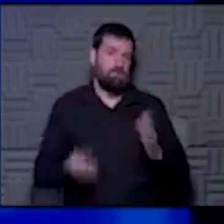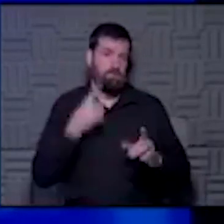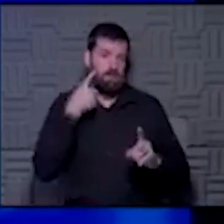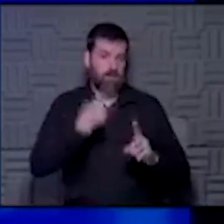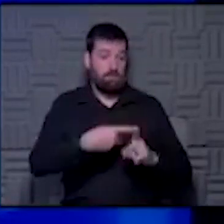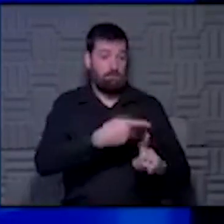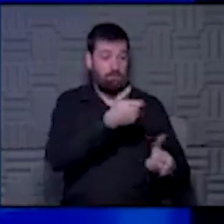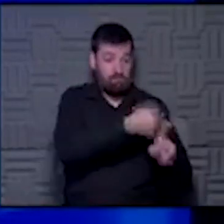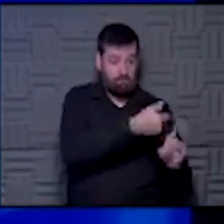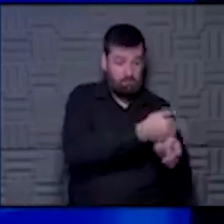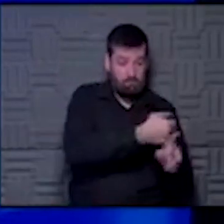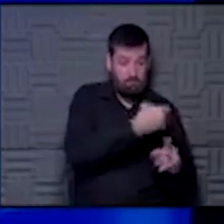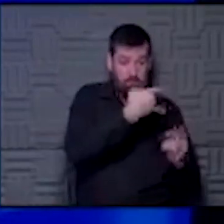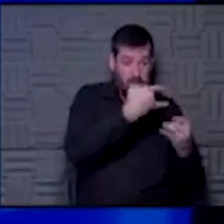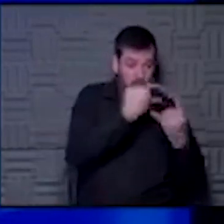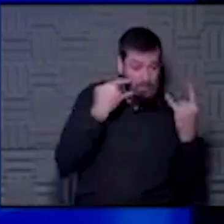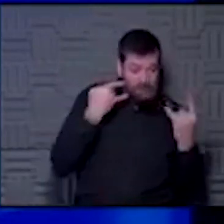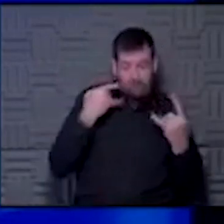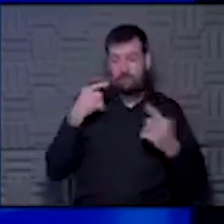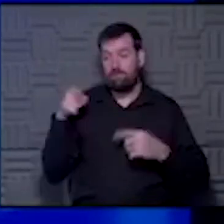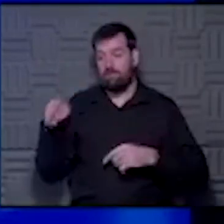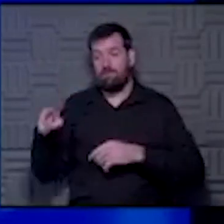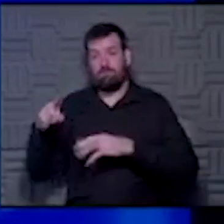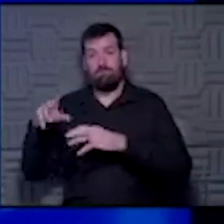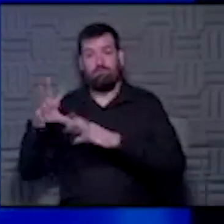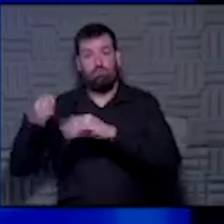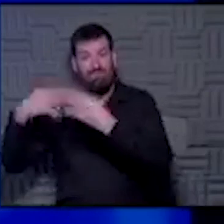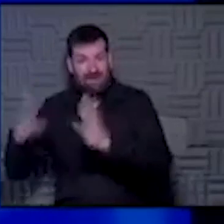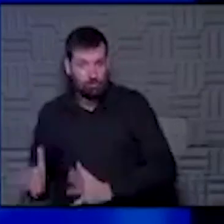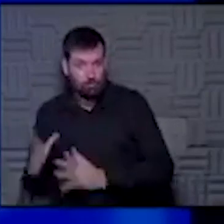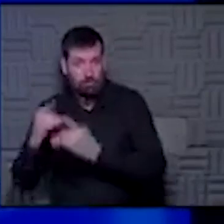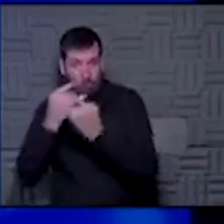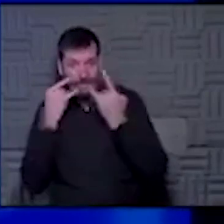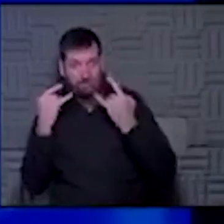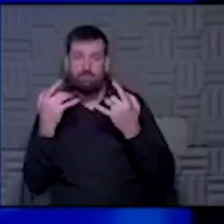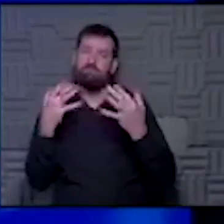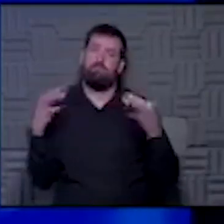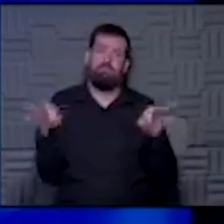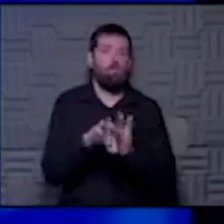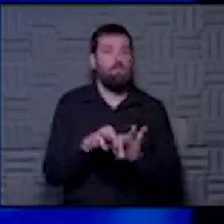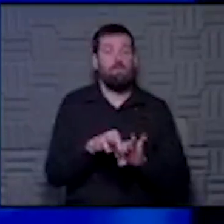wearing a mask and if that healthcare provider is wearing a mask. And that's important